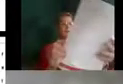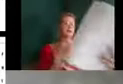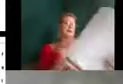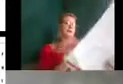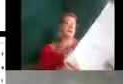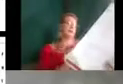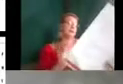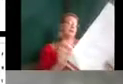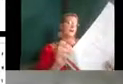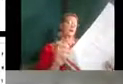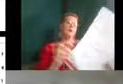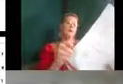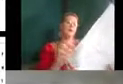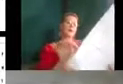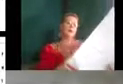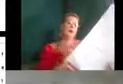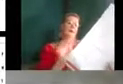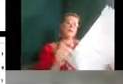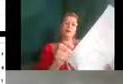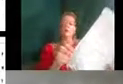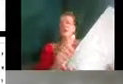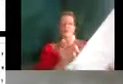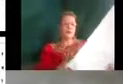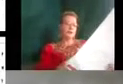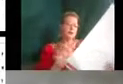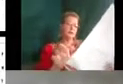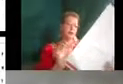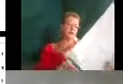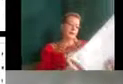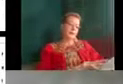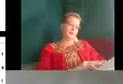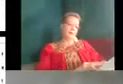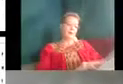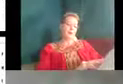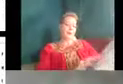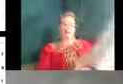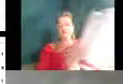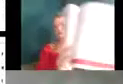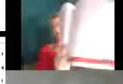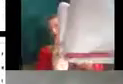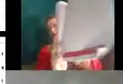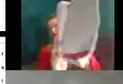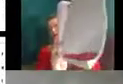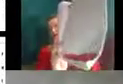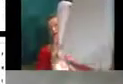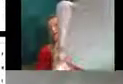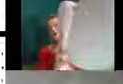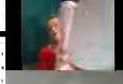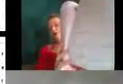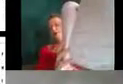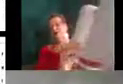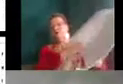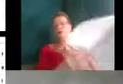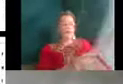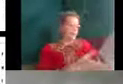insurance information or you know what's your doctor's phone number and it's all